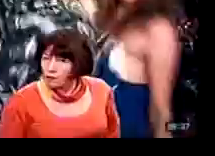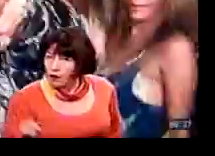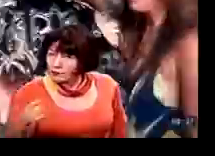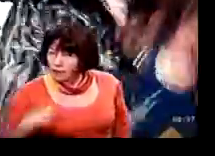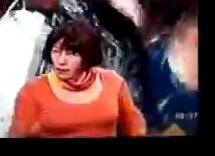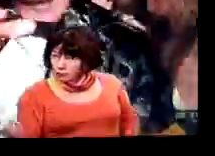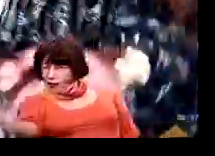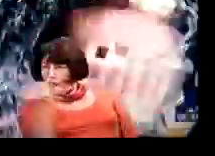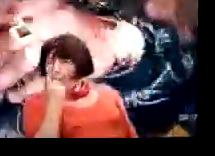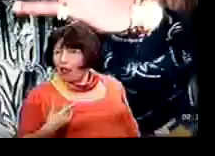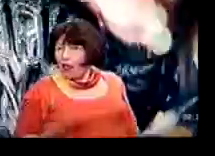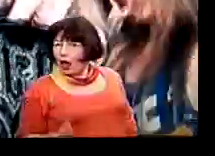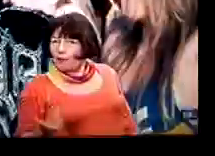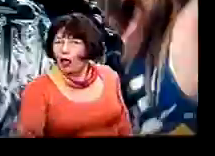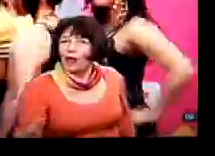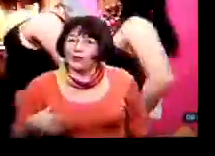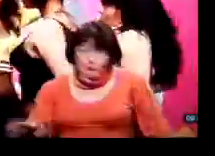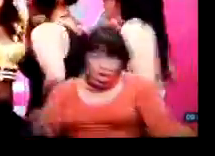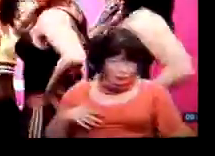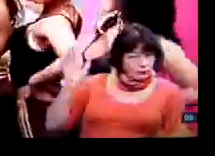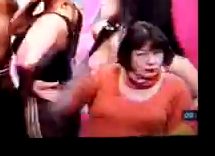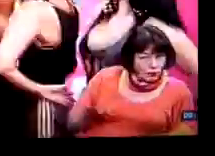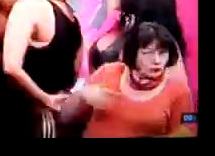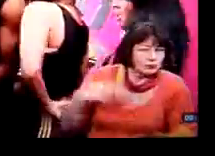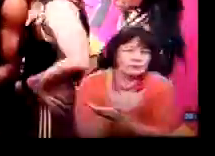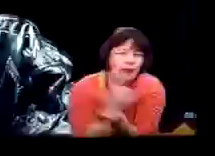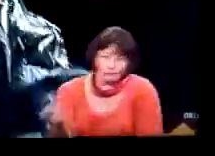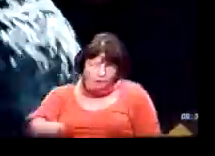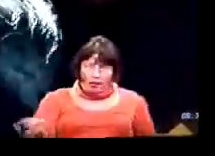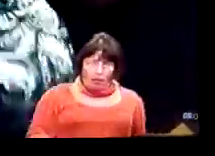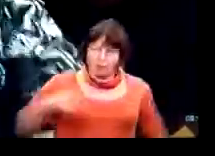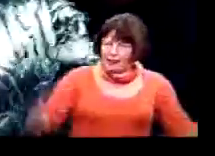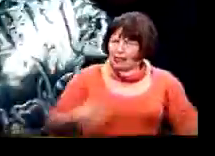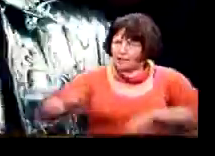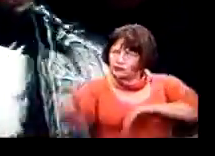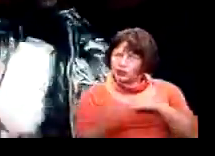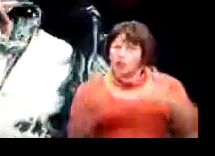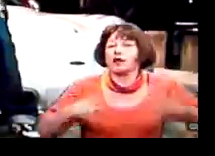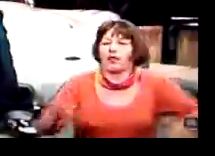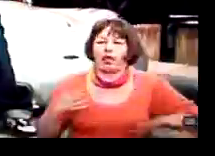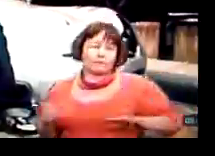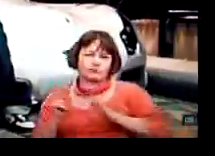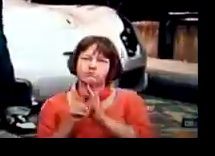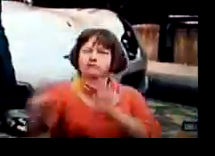visit. Life's too short to be cautious, is it? Don't just stand on the edge, come live it. I love it when you flex like that.